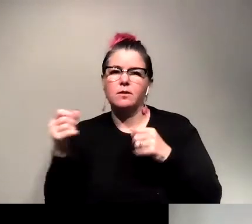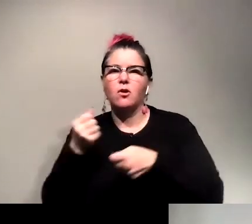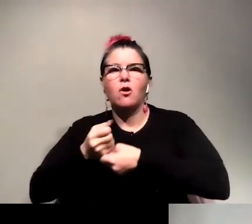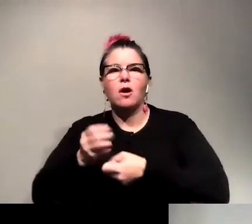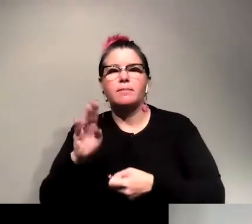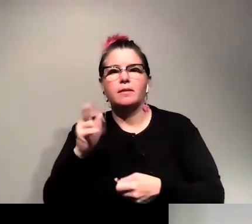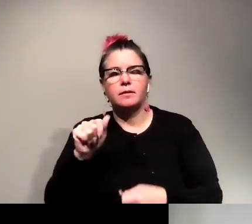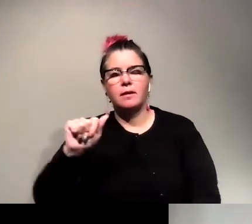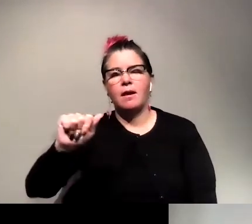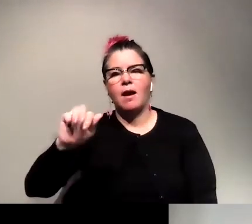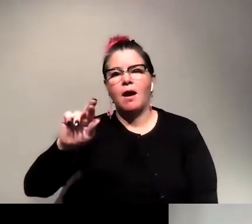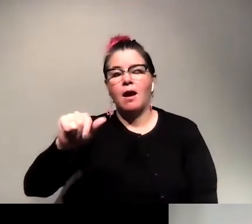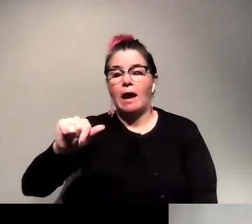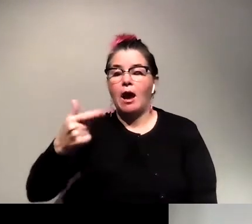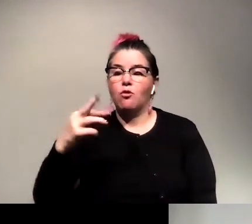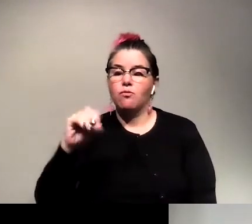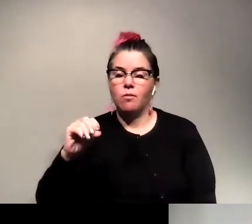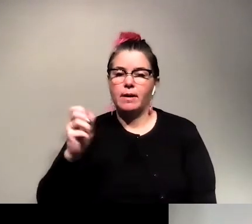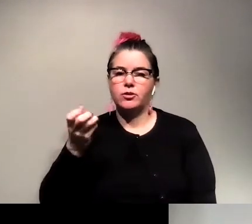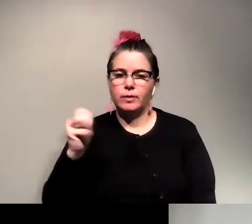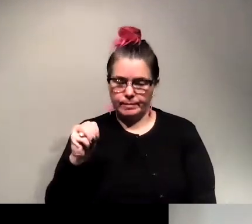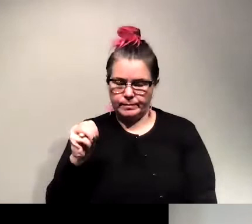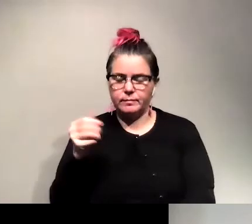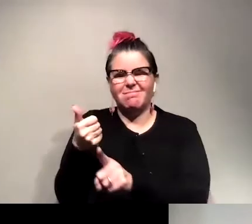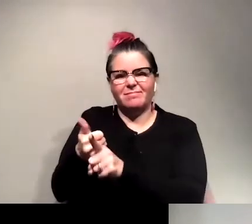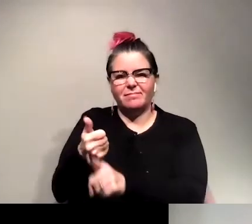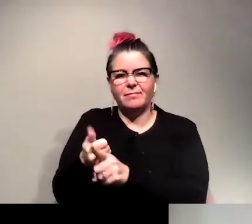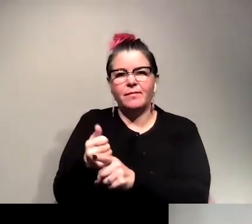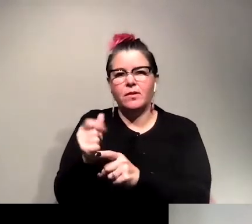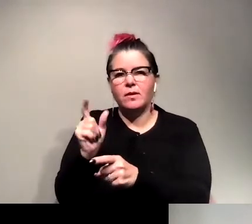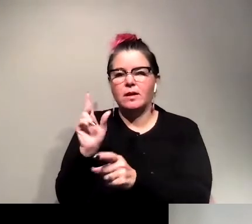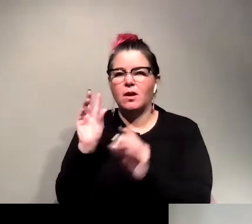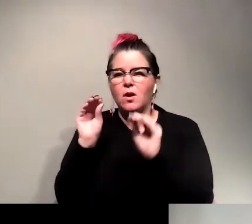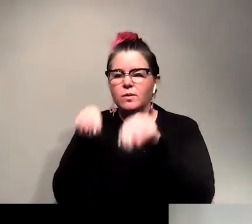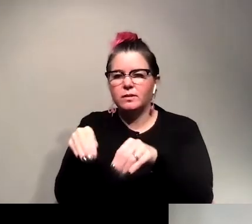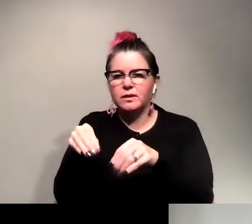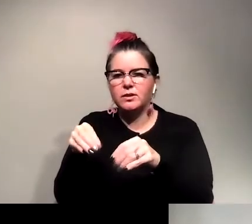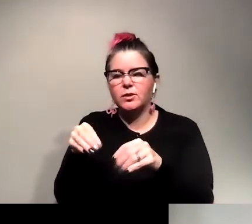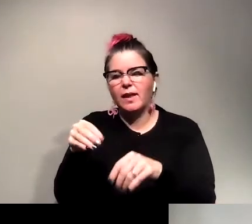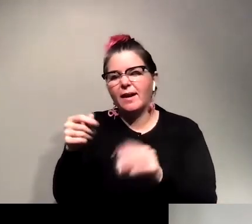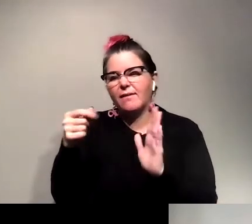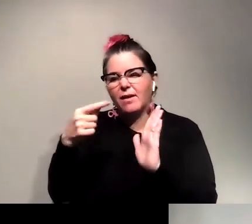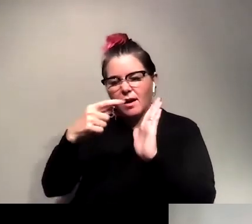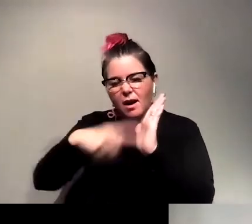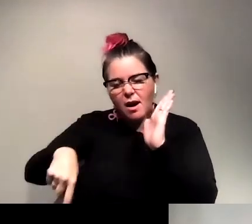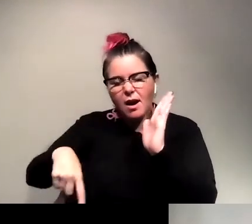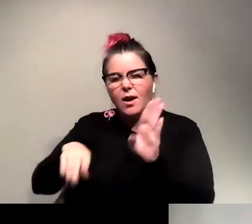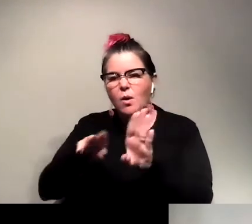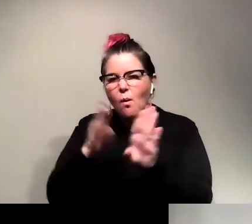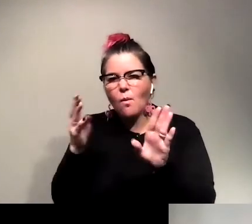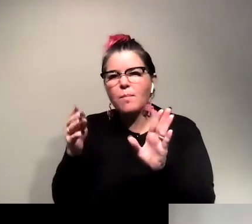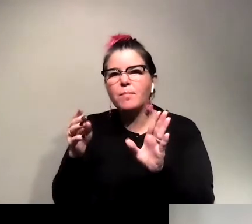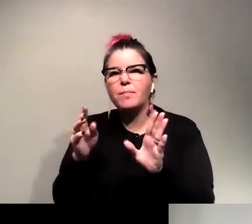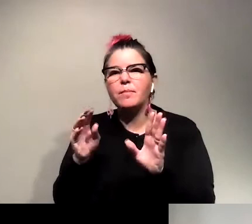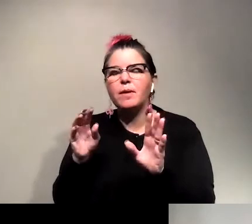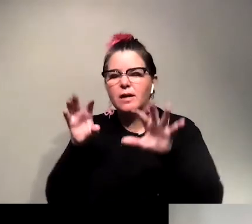called agrobacterium. An agrobacterium basically goes into, like, a cut or an open wound, and it starts to